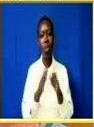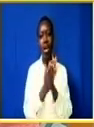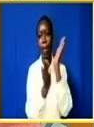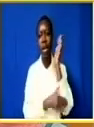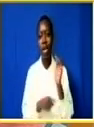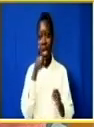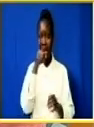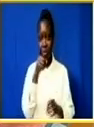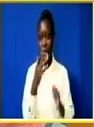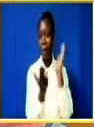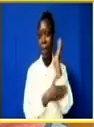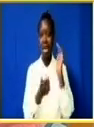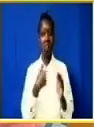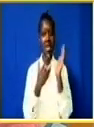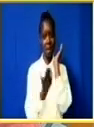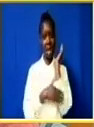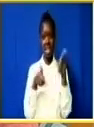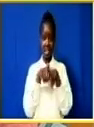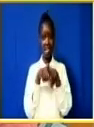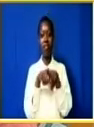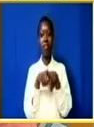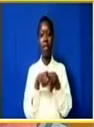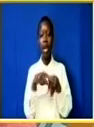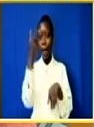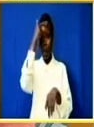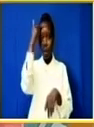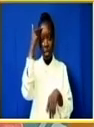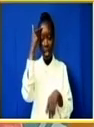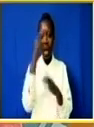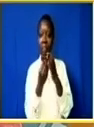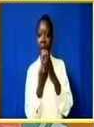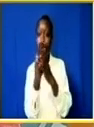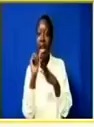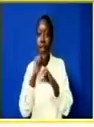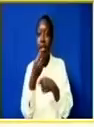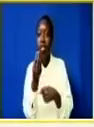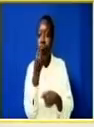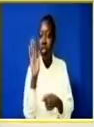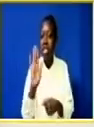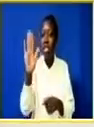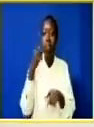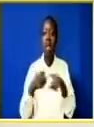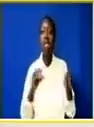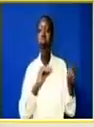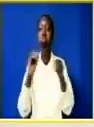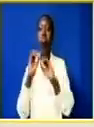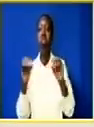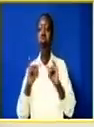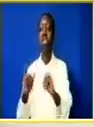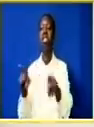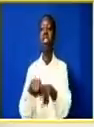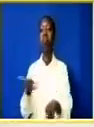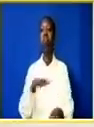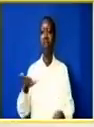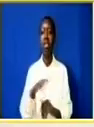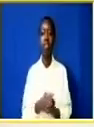bad. Mm. Because the plant makes its own food. And doesn't move. It doesn't move. Maybe it's just there. Maybe we should all be plants.